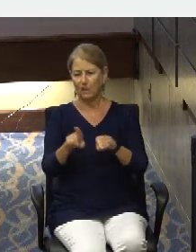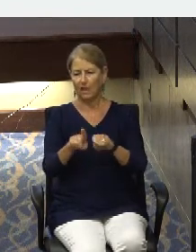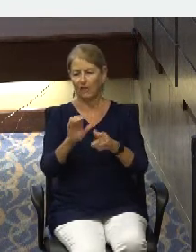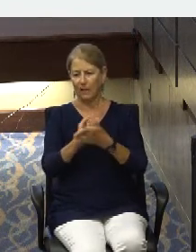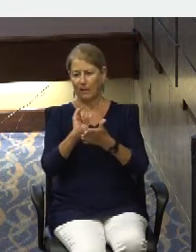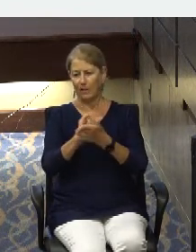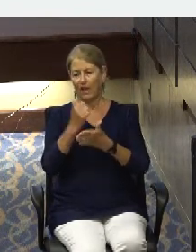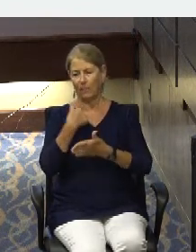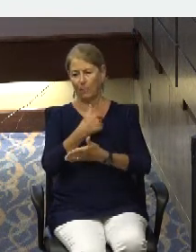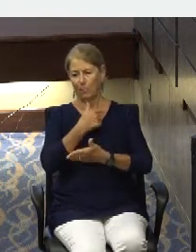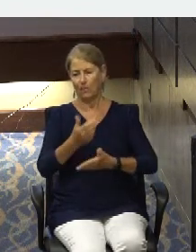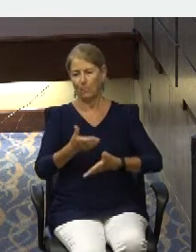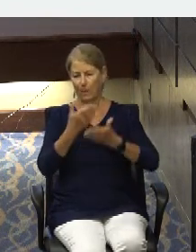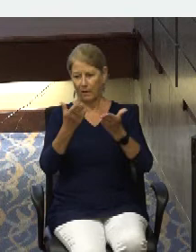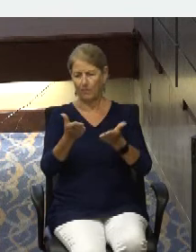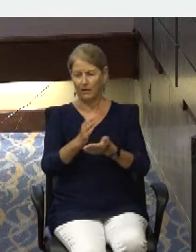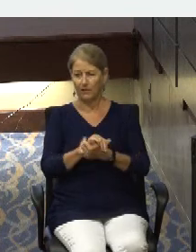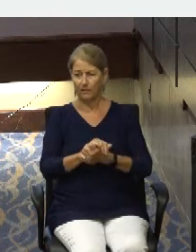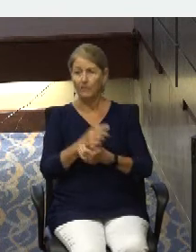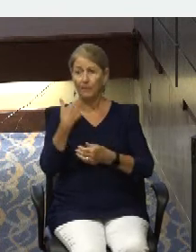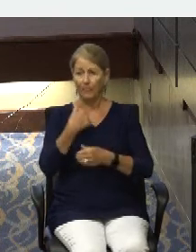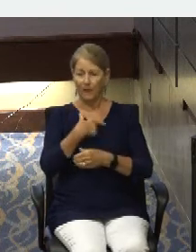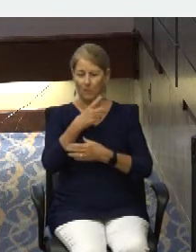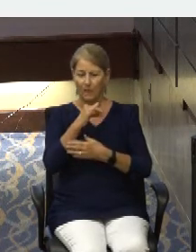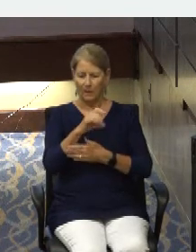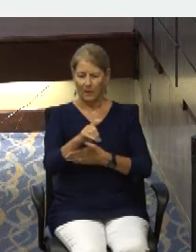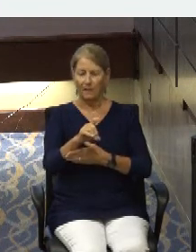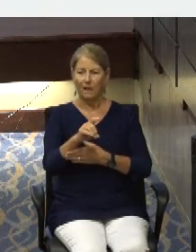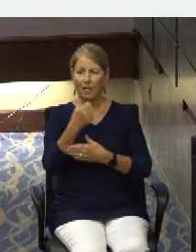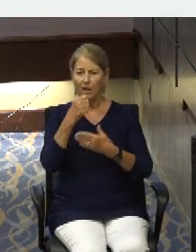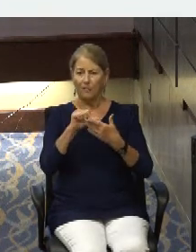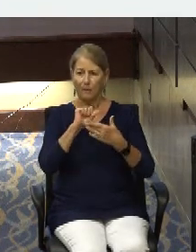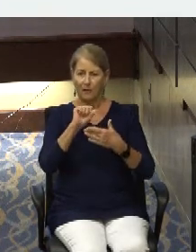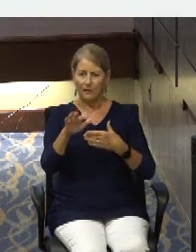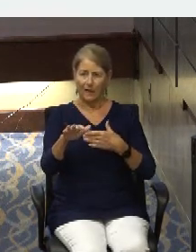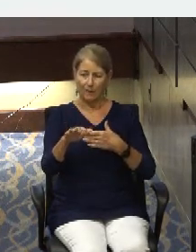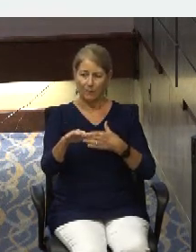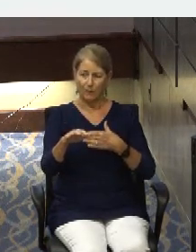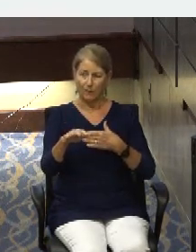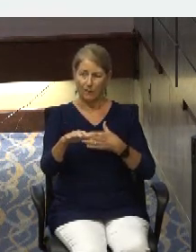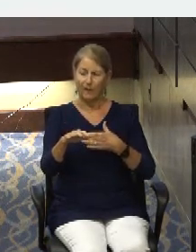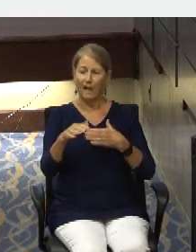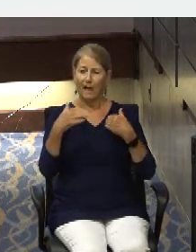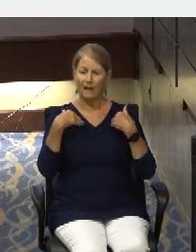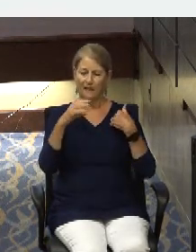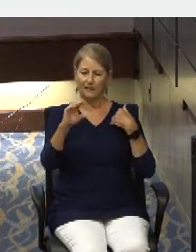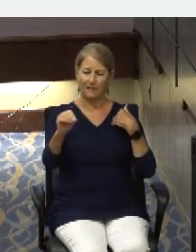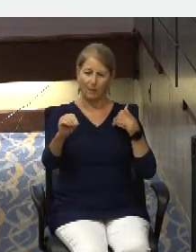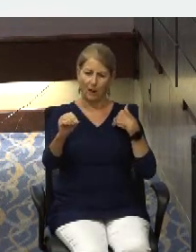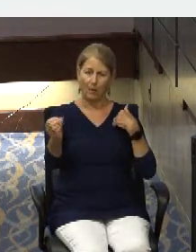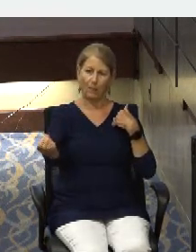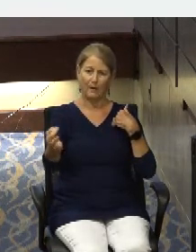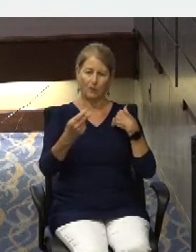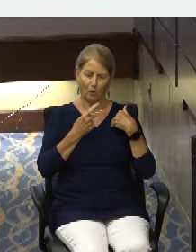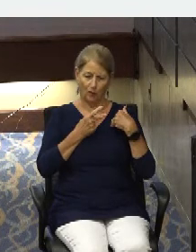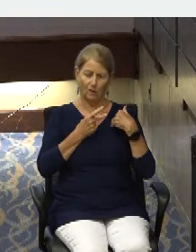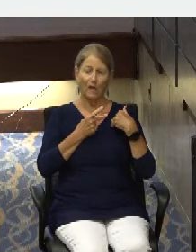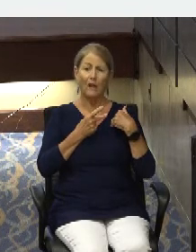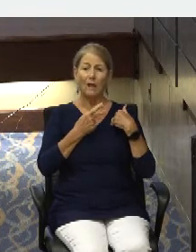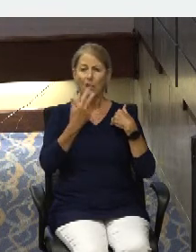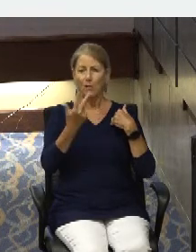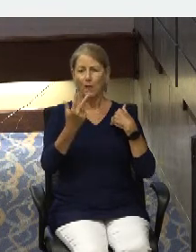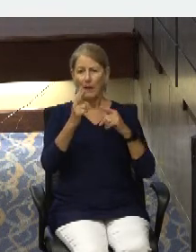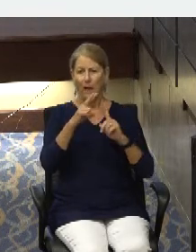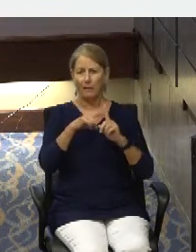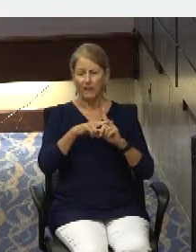recommended. We did mail out 10 notices and had 0 return on this request. 3 applicant representatives spoke